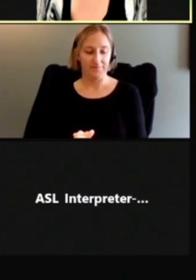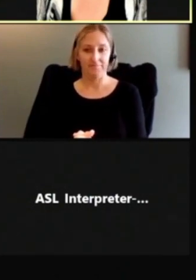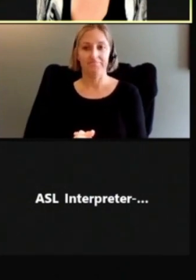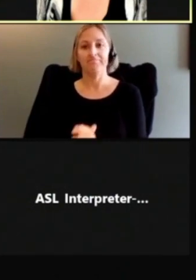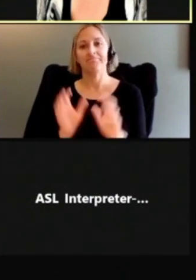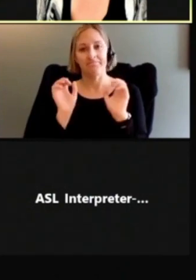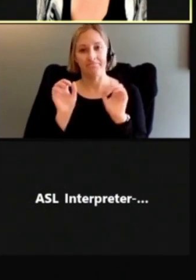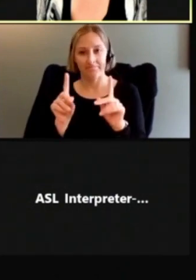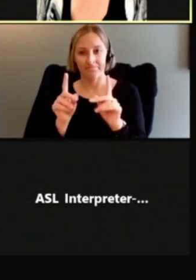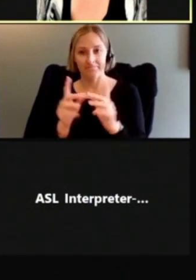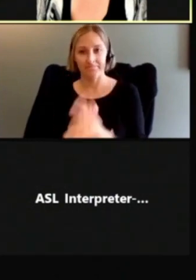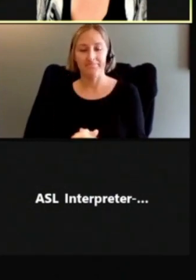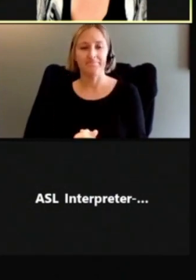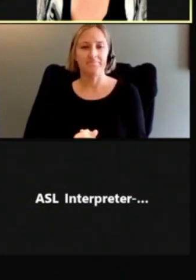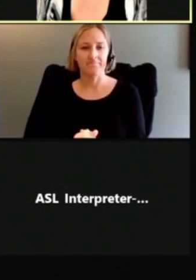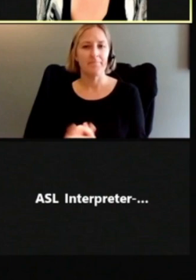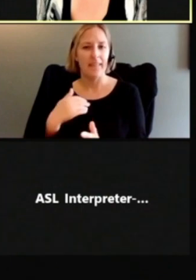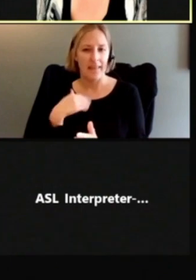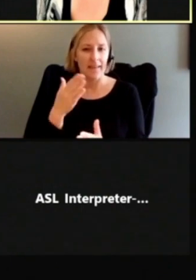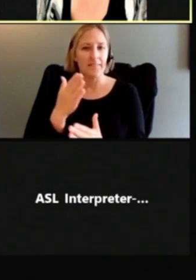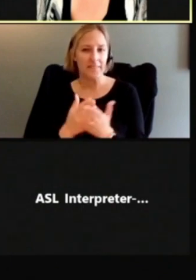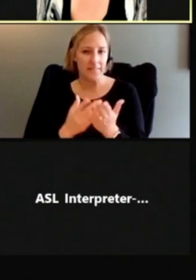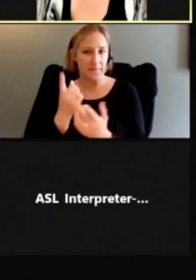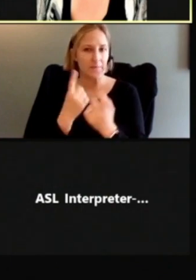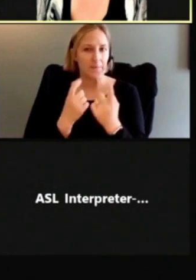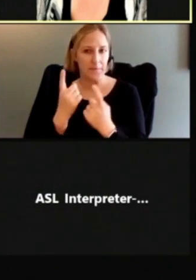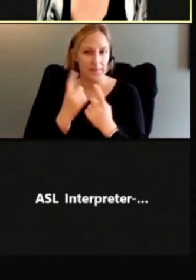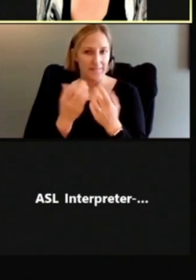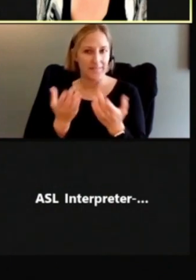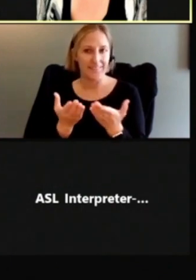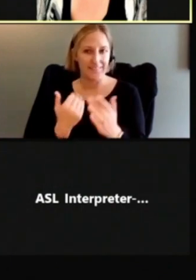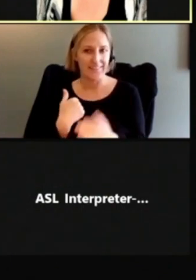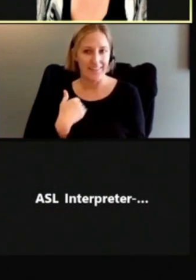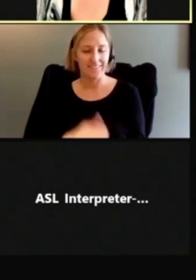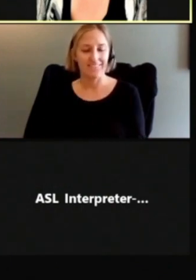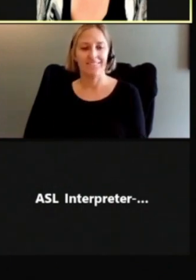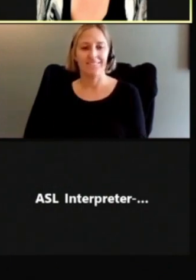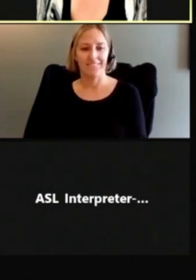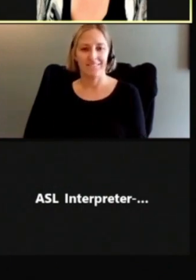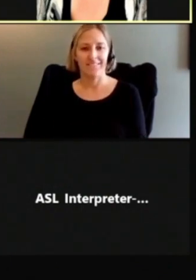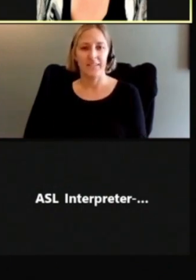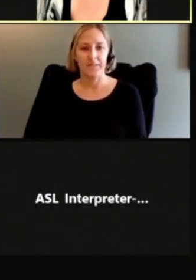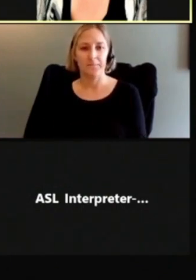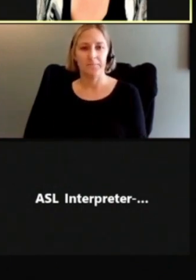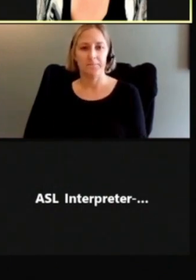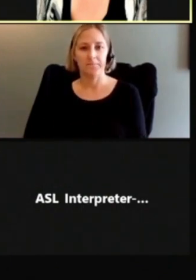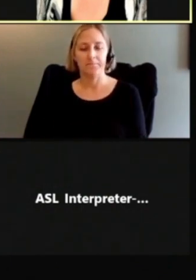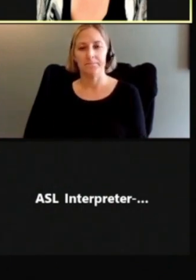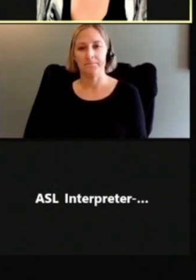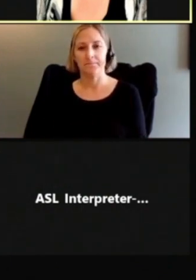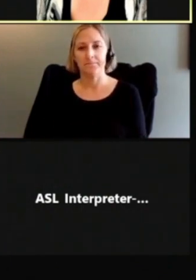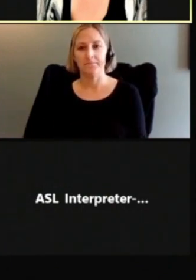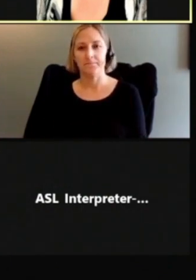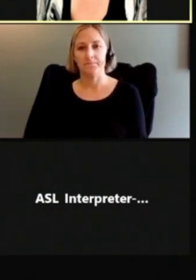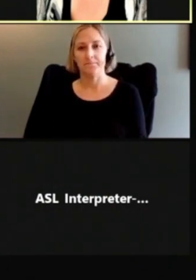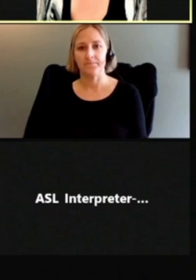Okay, let's see. We've got some questions here. Give me 1 second to go